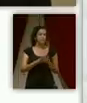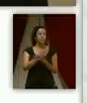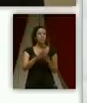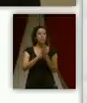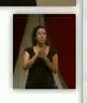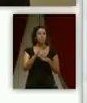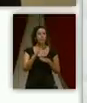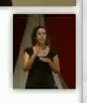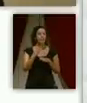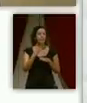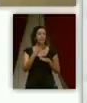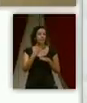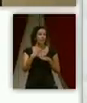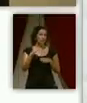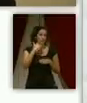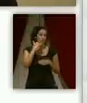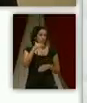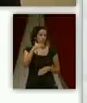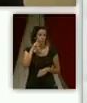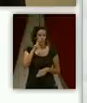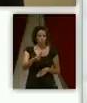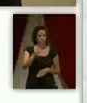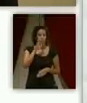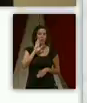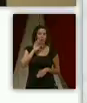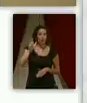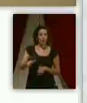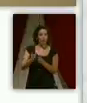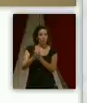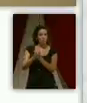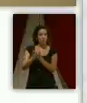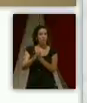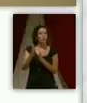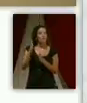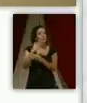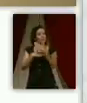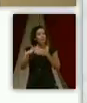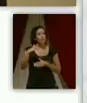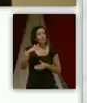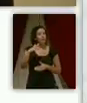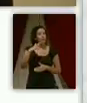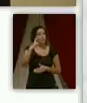Android. I'm going to talk about the visual part because, as Natalie explained,